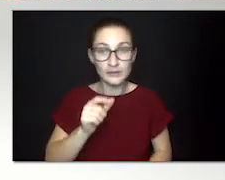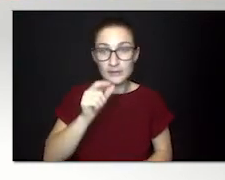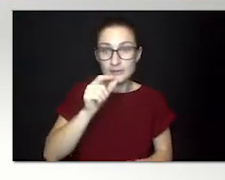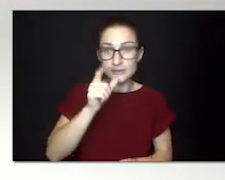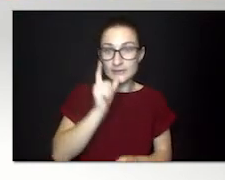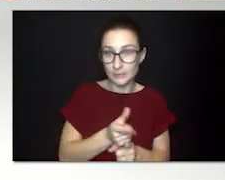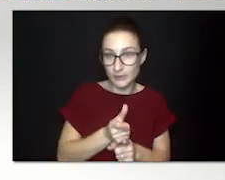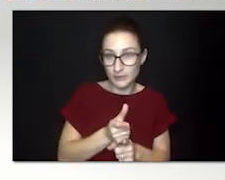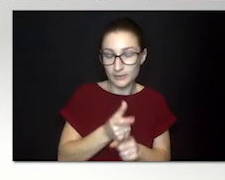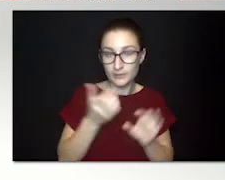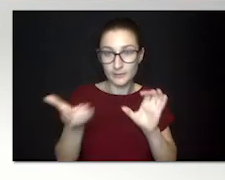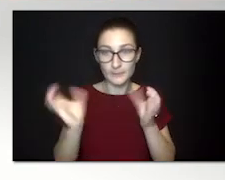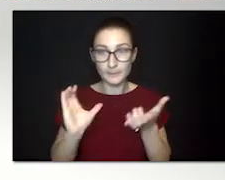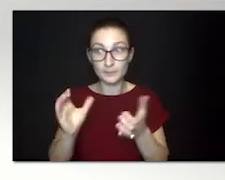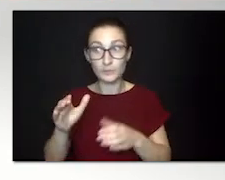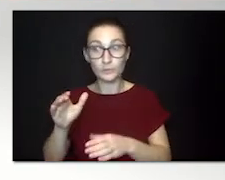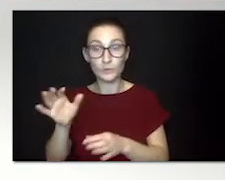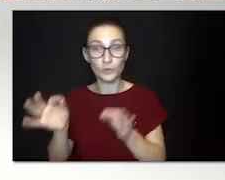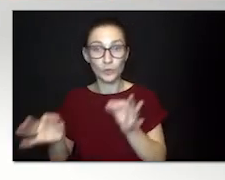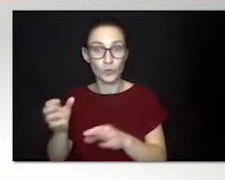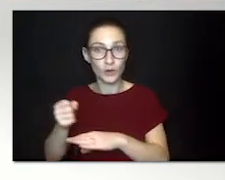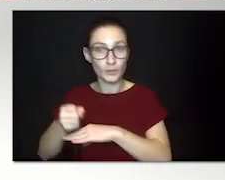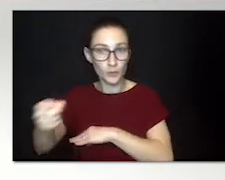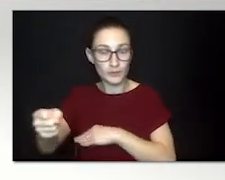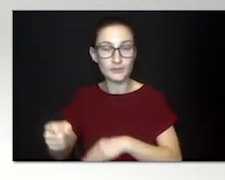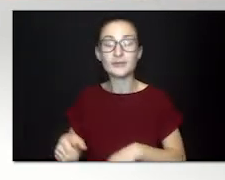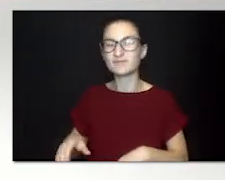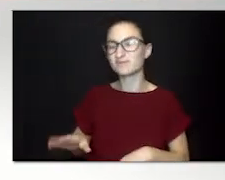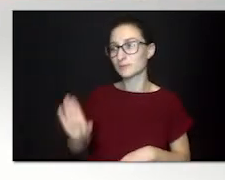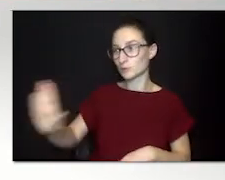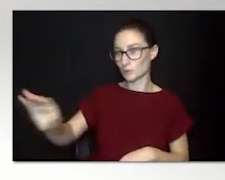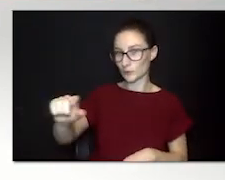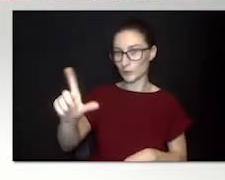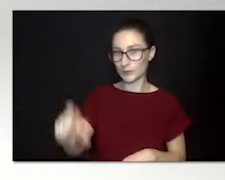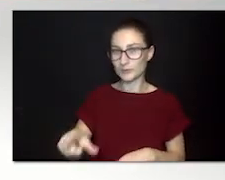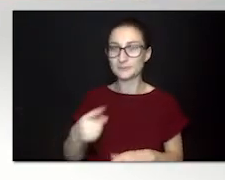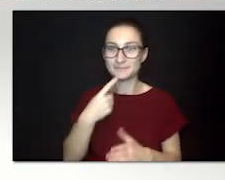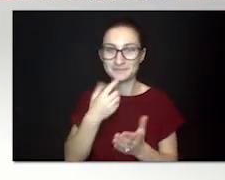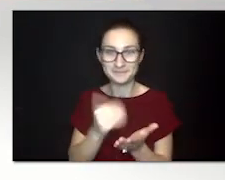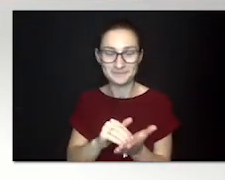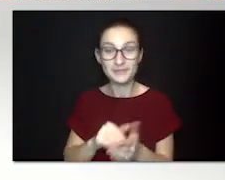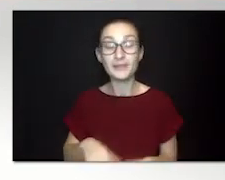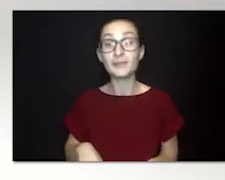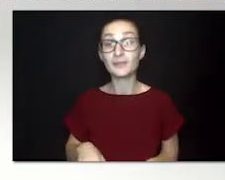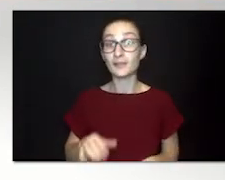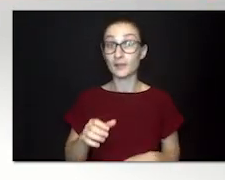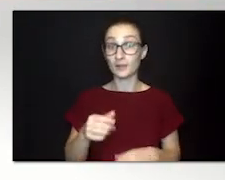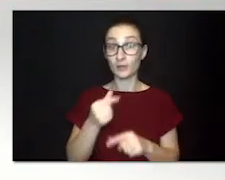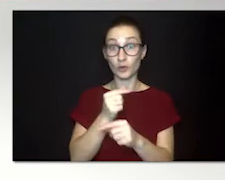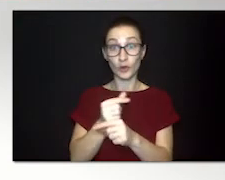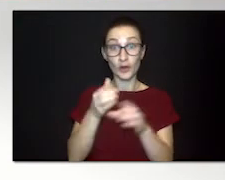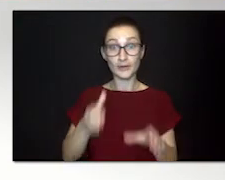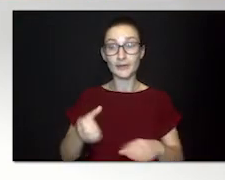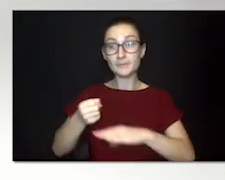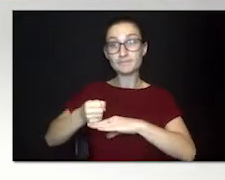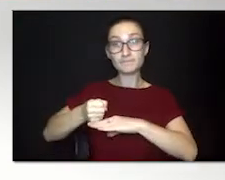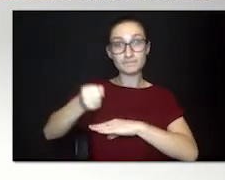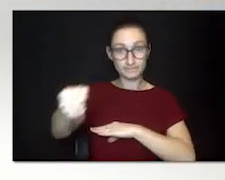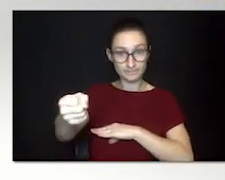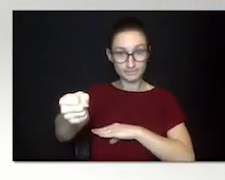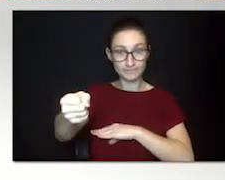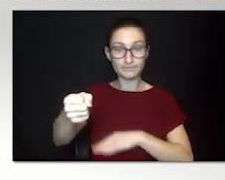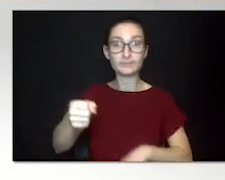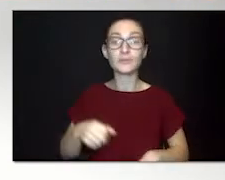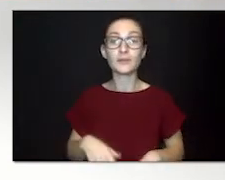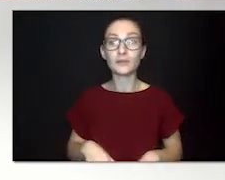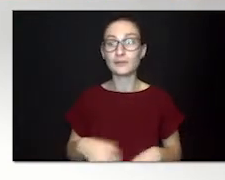versus the court appointed. So the question is if, so a guardian was appointed, and that guardian, I'm going to